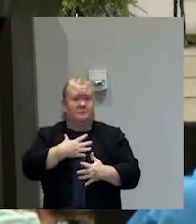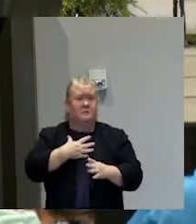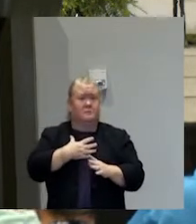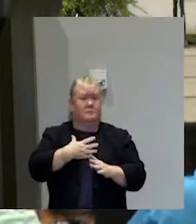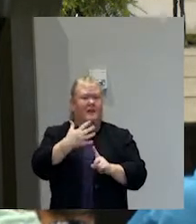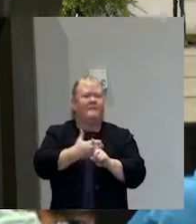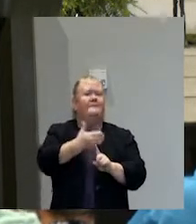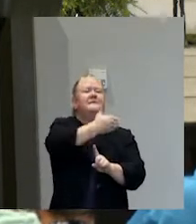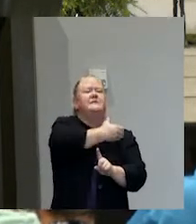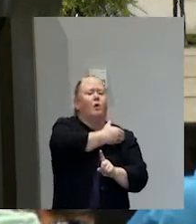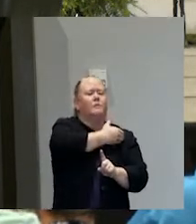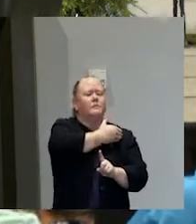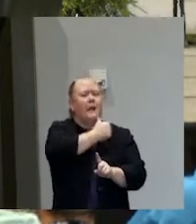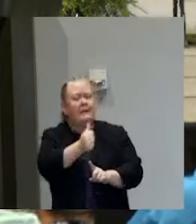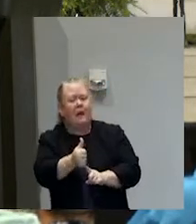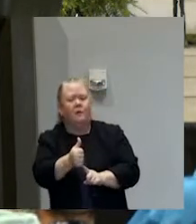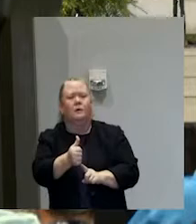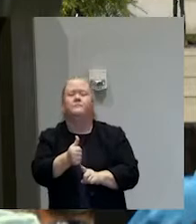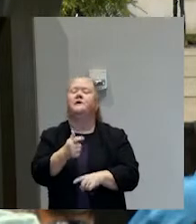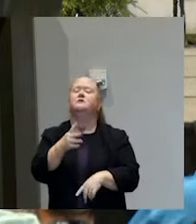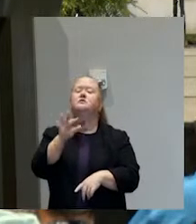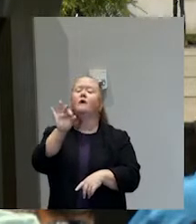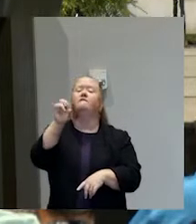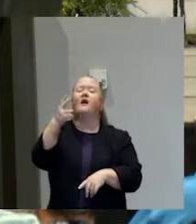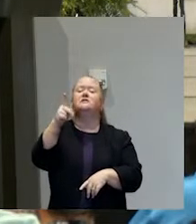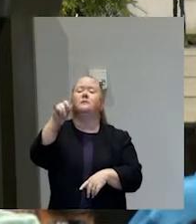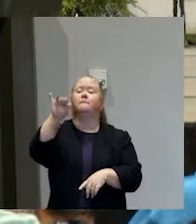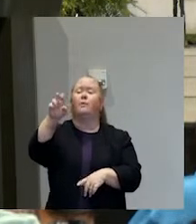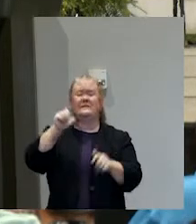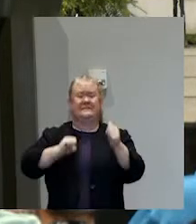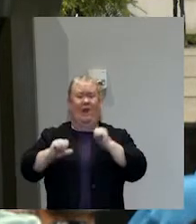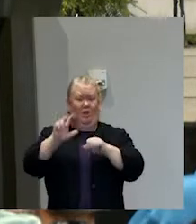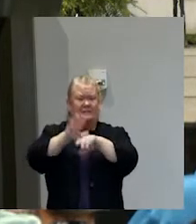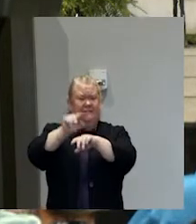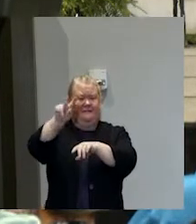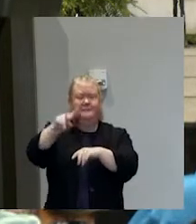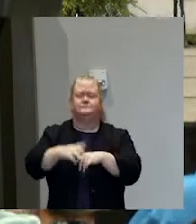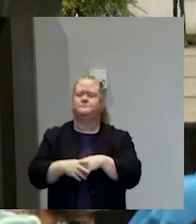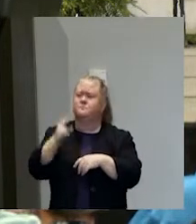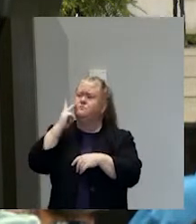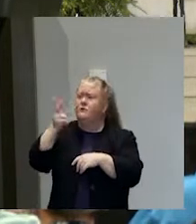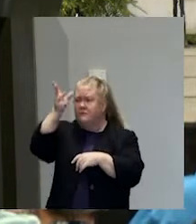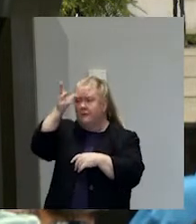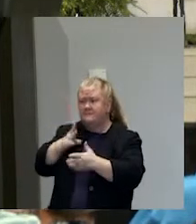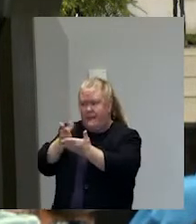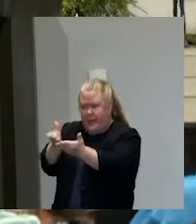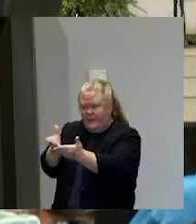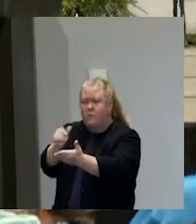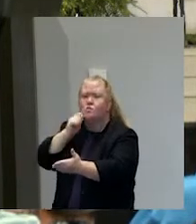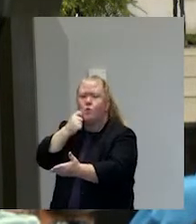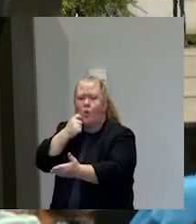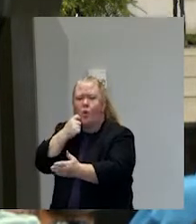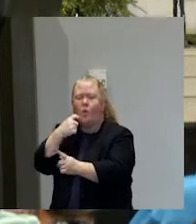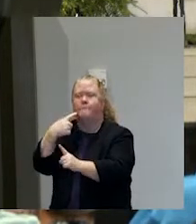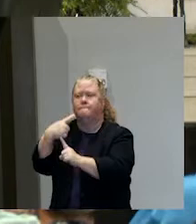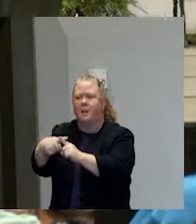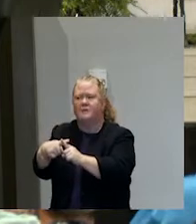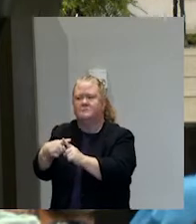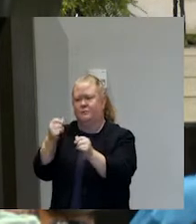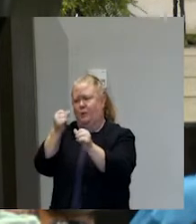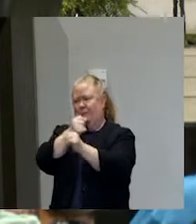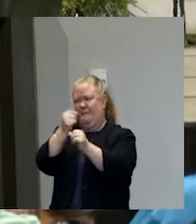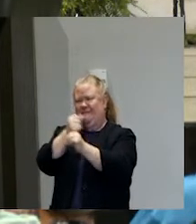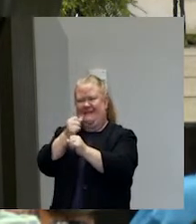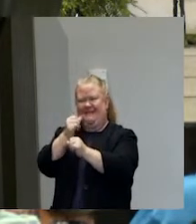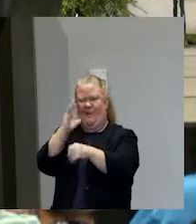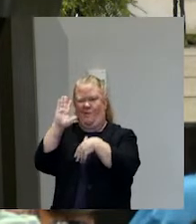specific reason. I grew up with Fresh Prince, and you saw this guy that was both really cool and also really goofy and weird